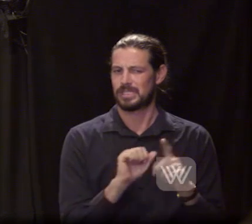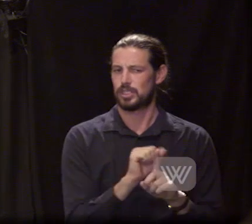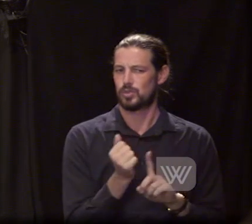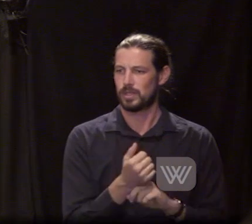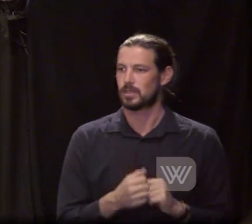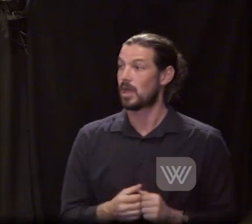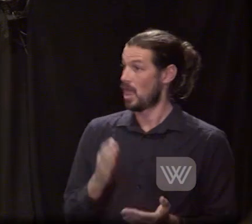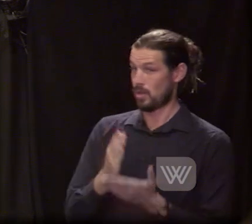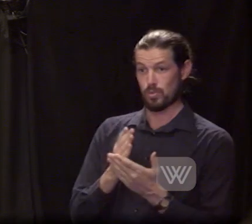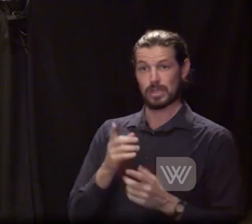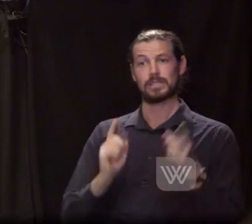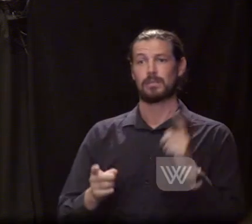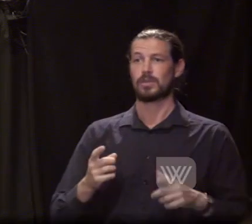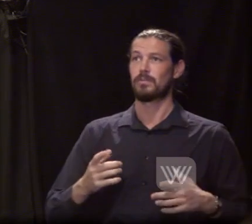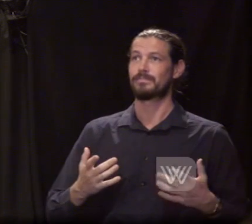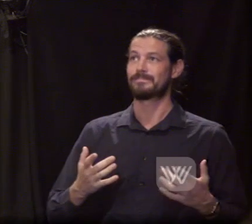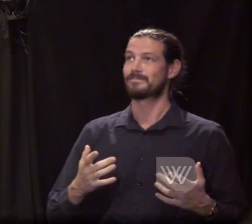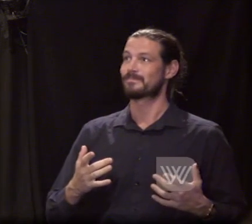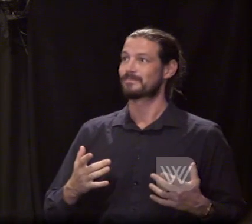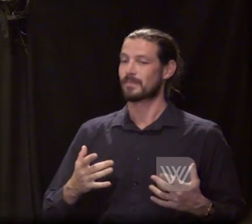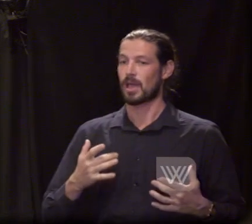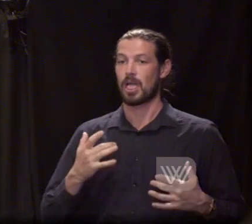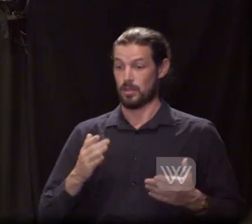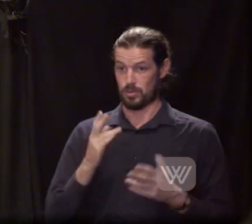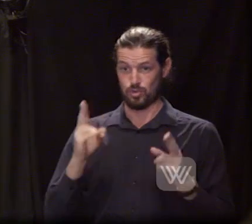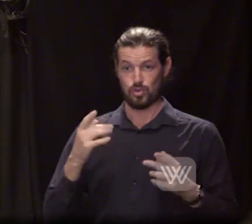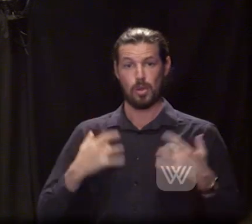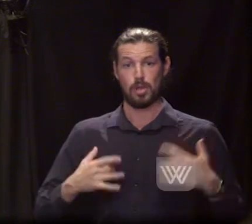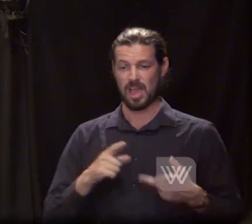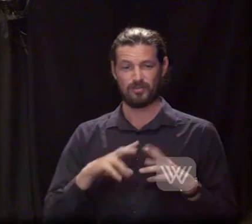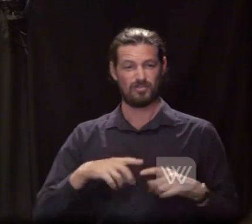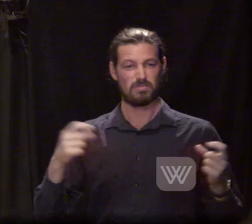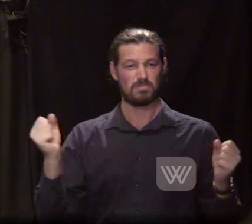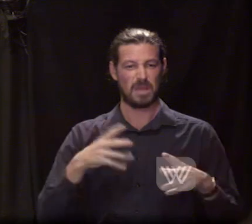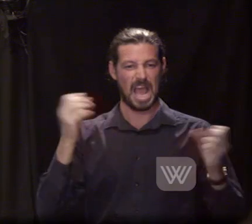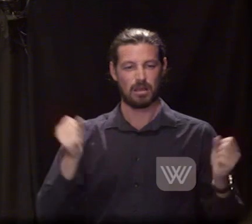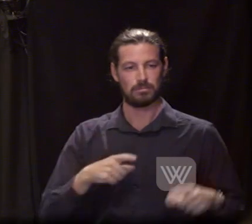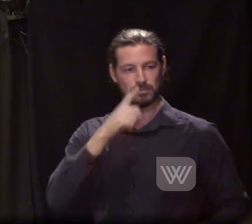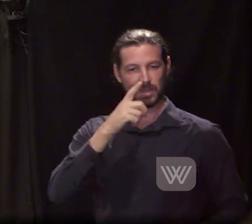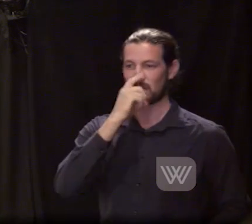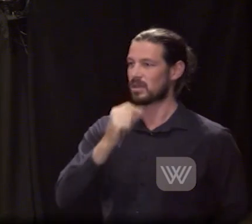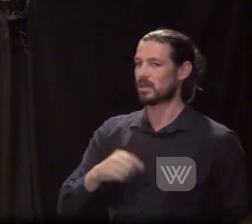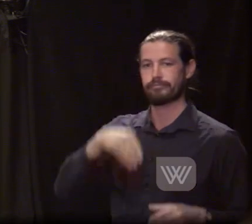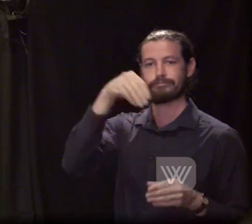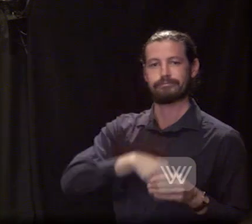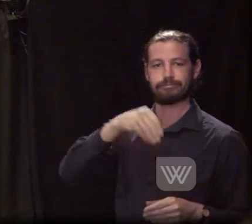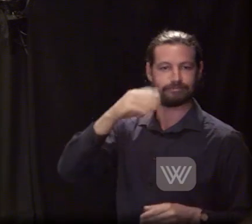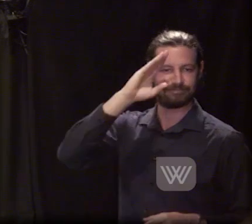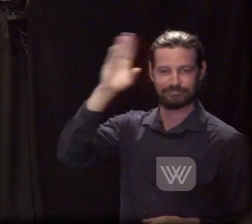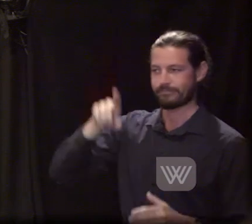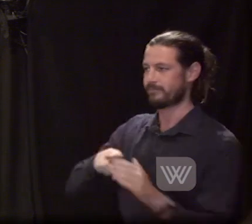to deal or be around the consequences of an argument, right? We can just walk out the door. Obviously, you can't.